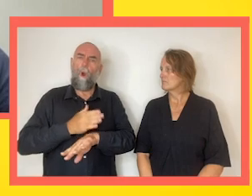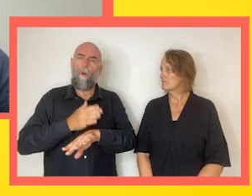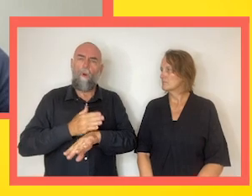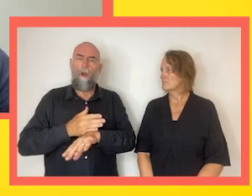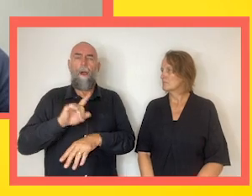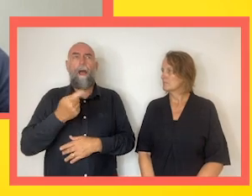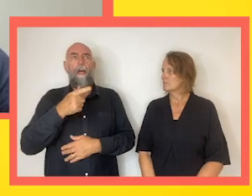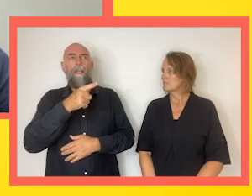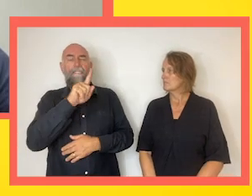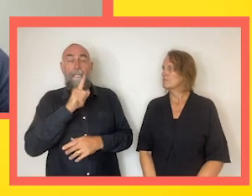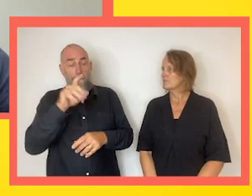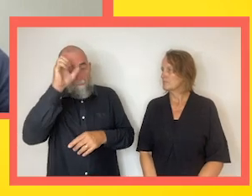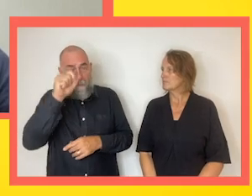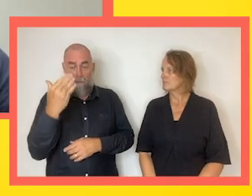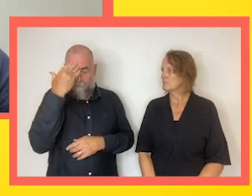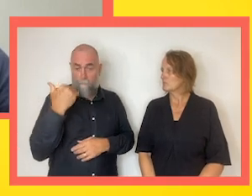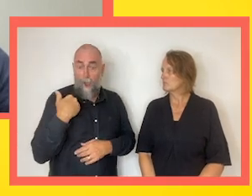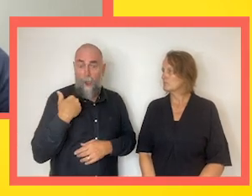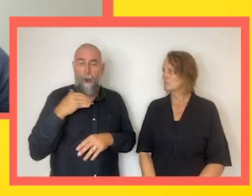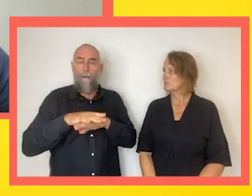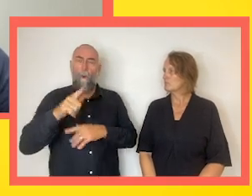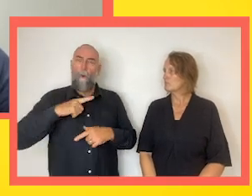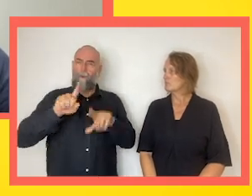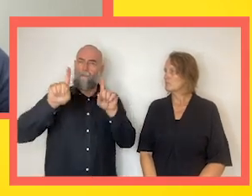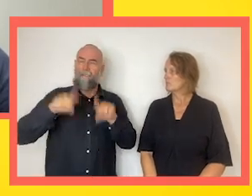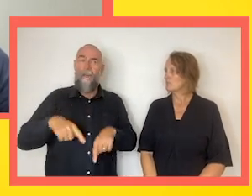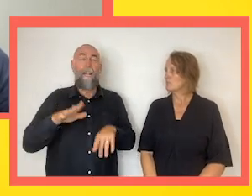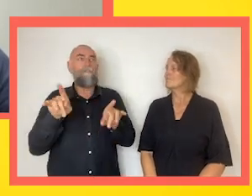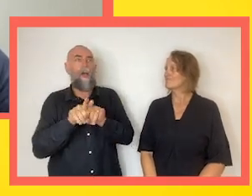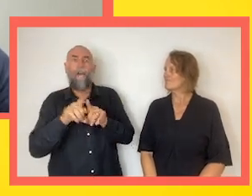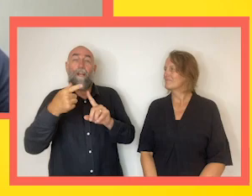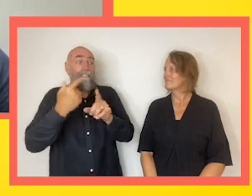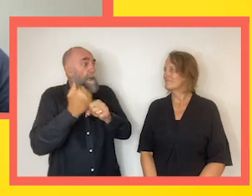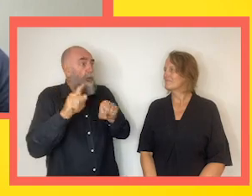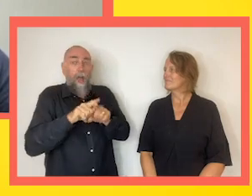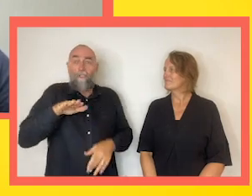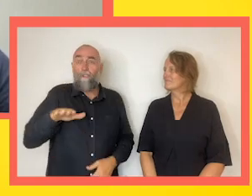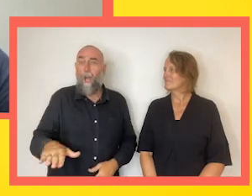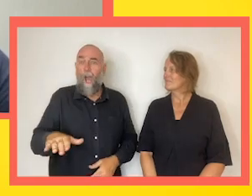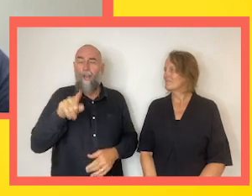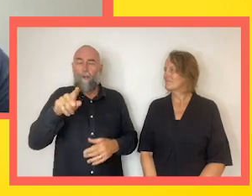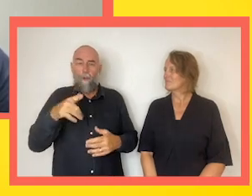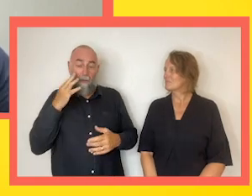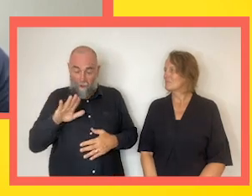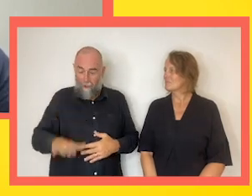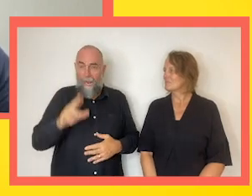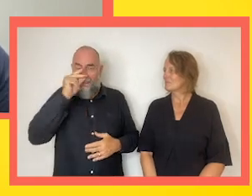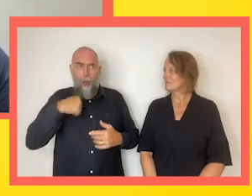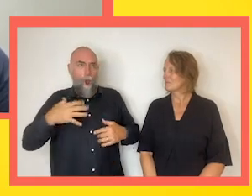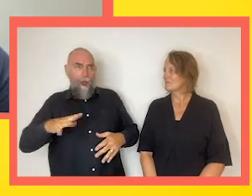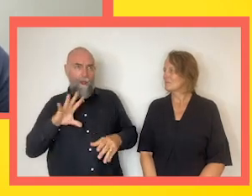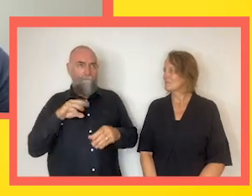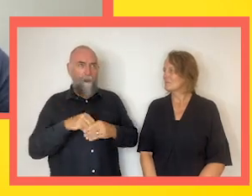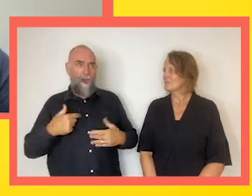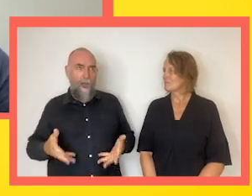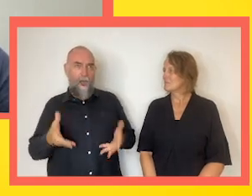lot of the stories about why you took that first step is that it's almost like this childhood teddy bear, this thing that you carried with you when you're a young